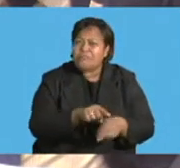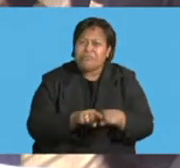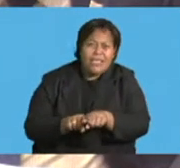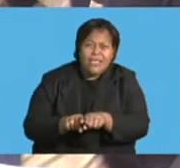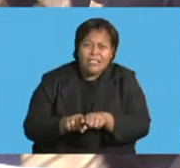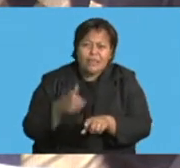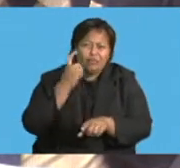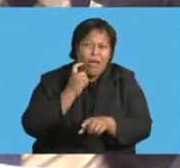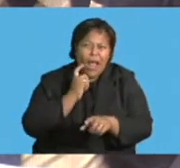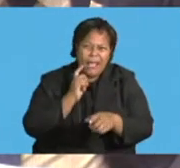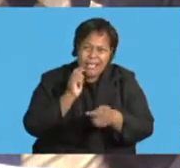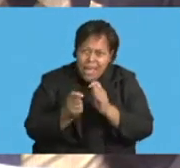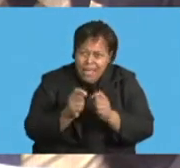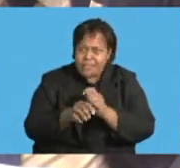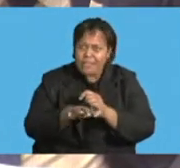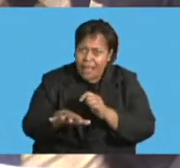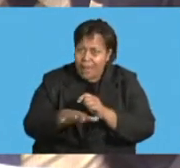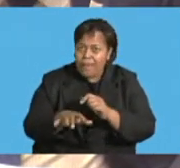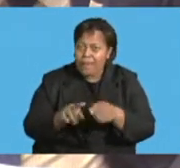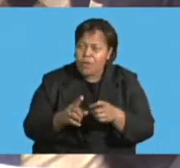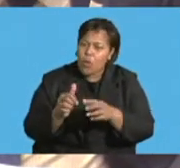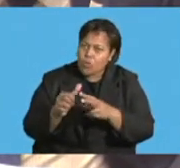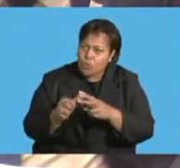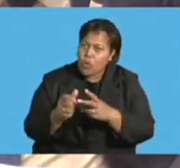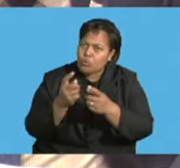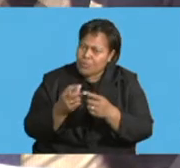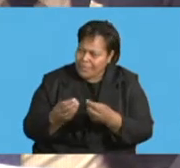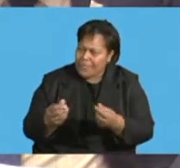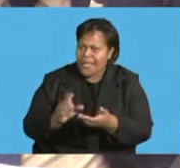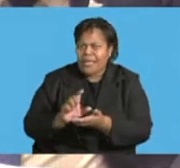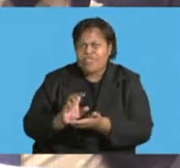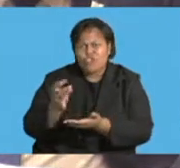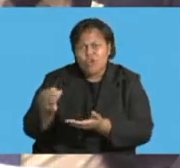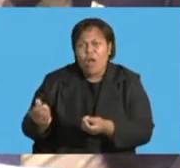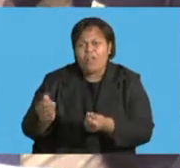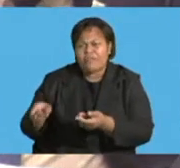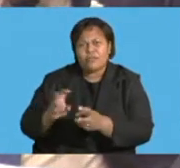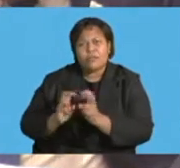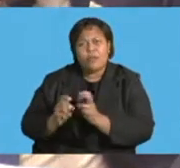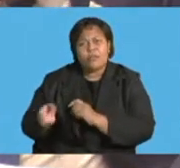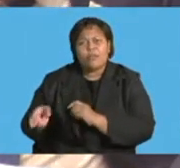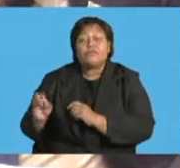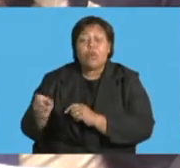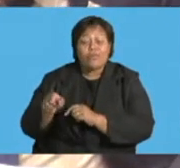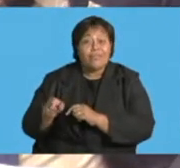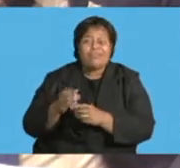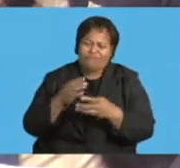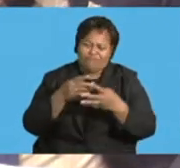them, admitting them, and also making sure that there are clinical pathways for their care. Those are some of